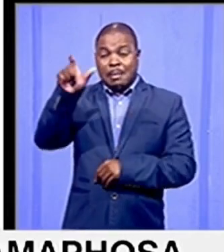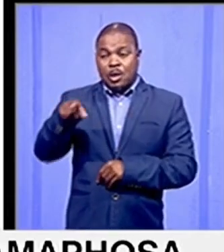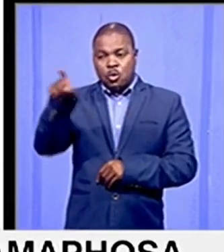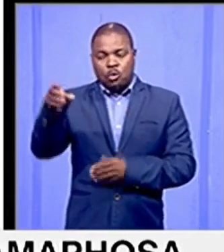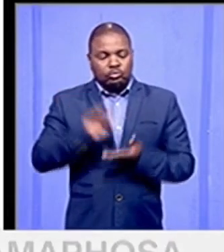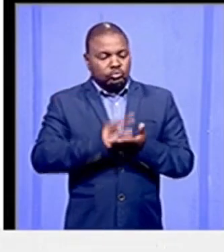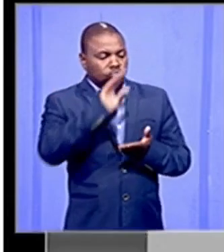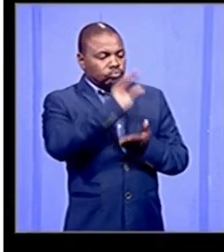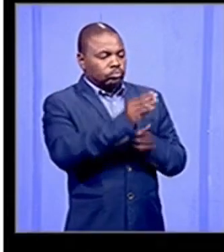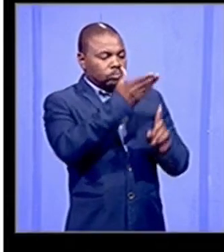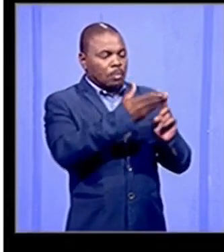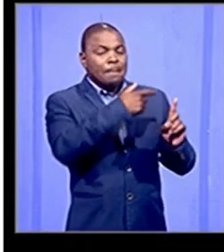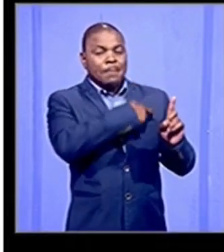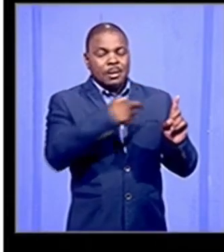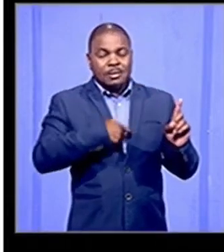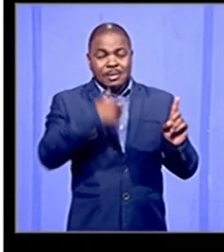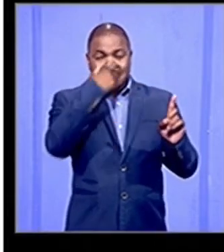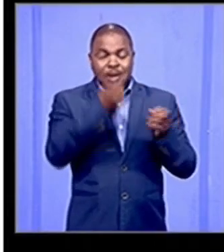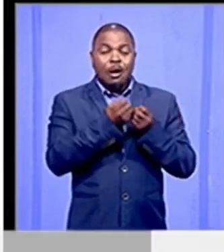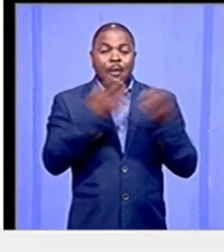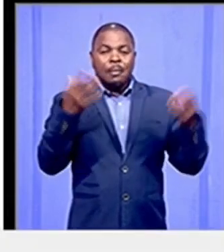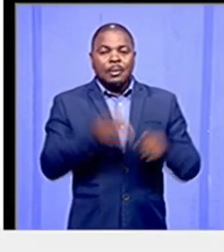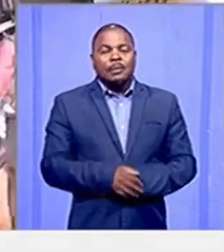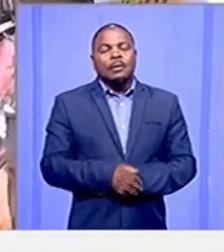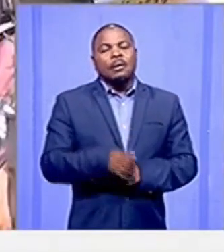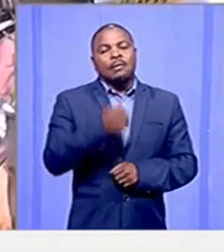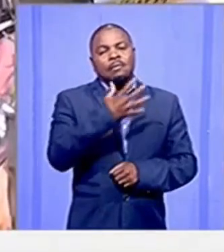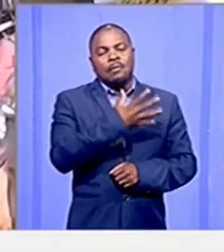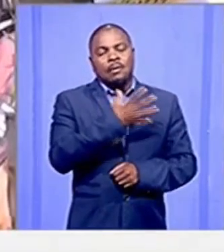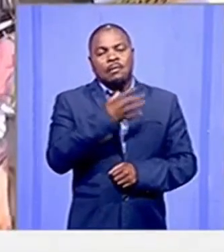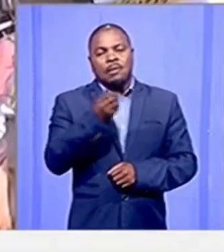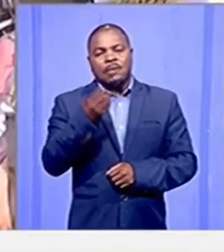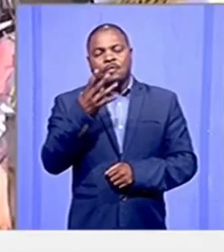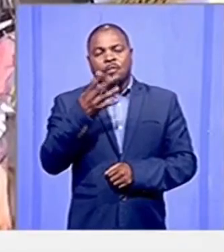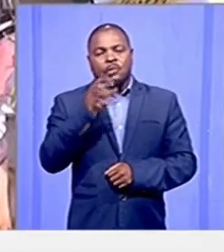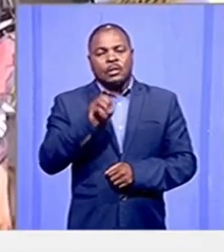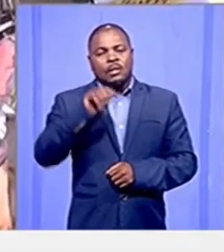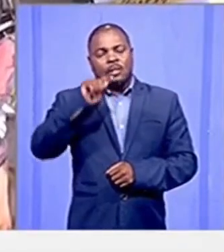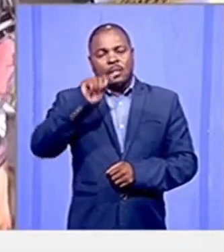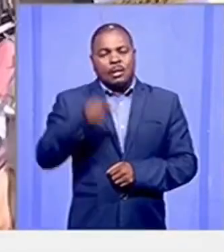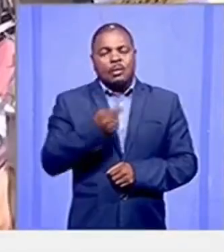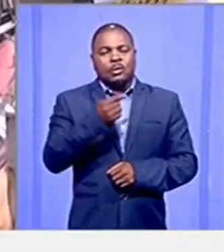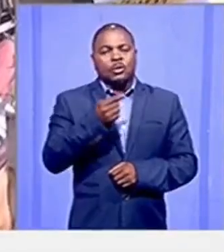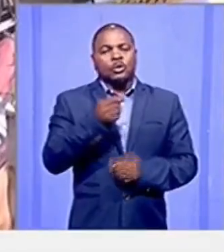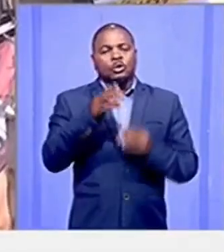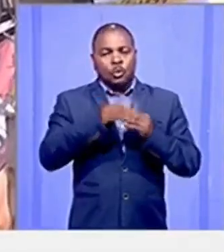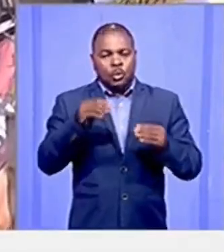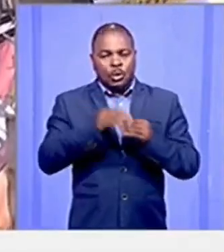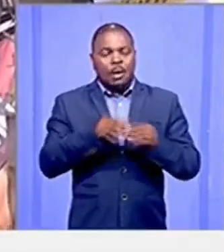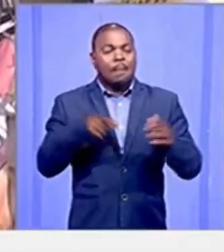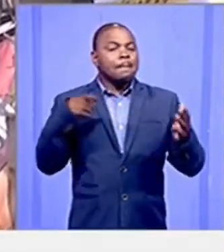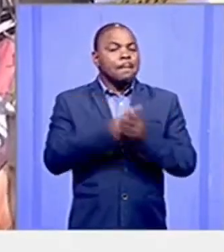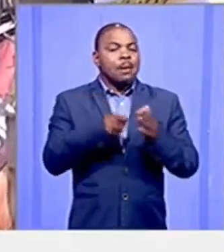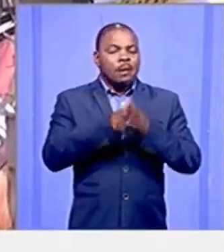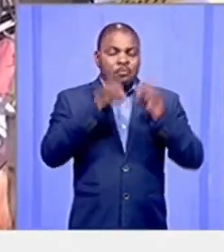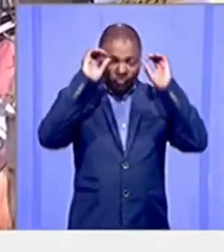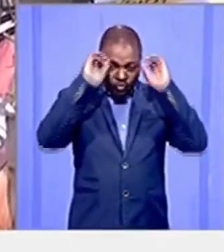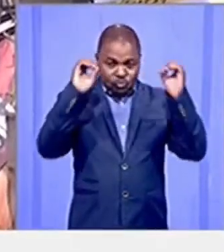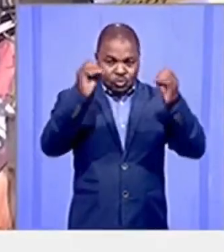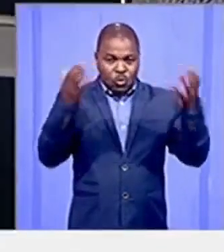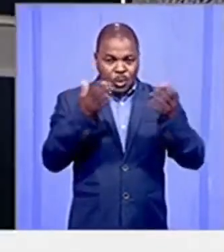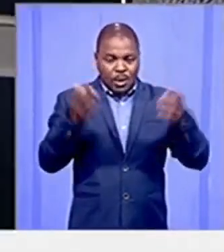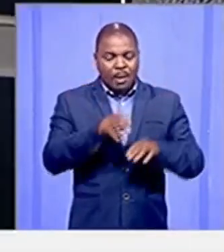mopresidente Cyril Ramaphosa didolara tse 580 ho reka dinare polasing ya hae ya Phala. Steenhuisen o